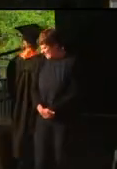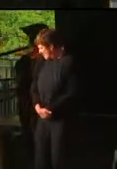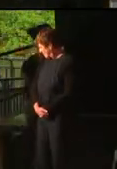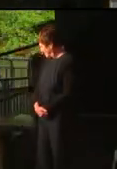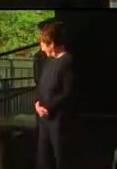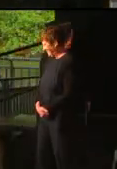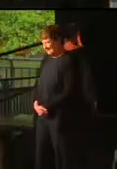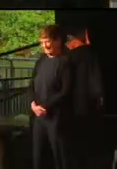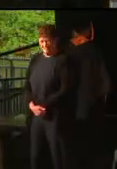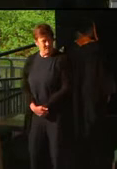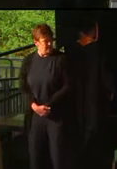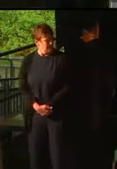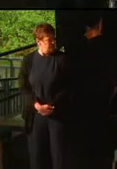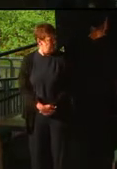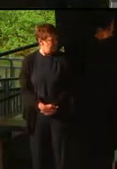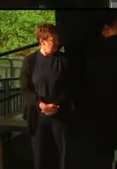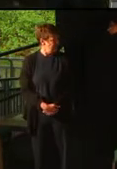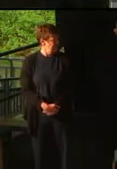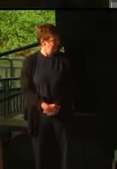Hedigu,